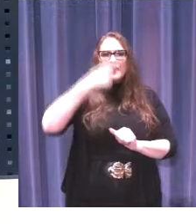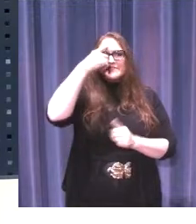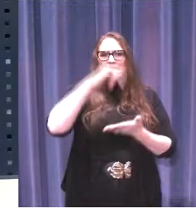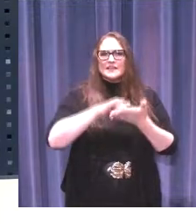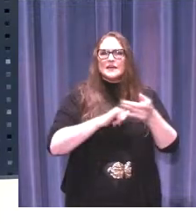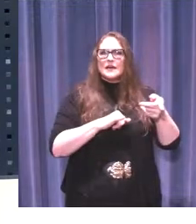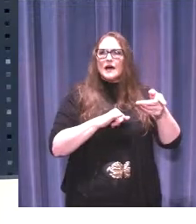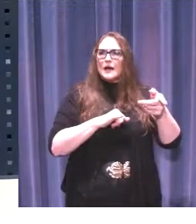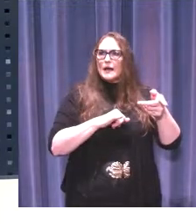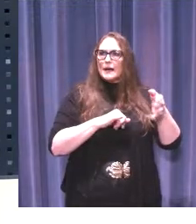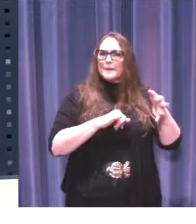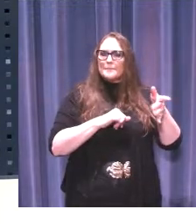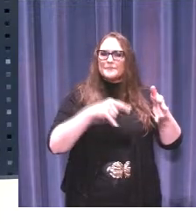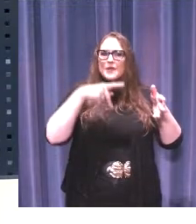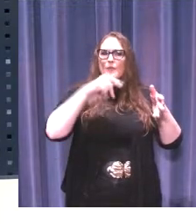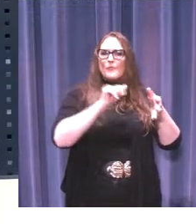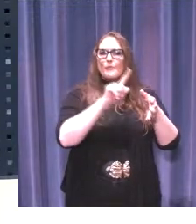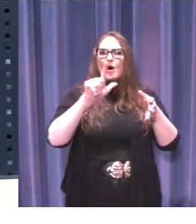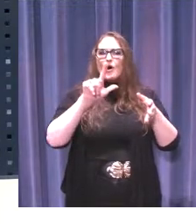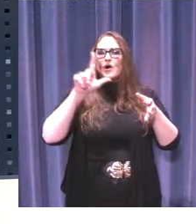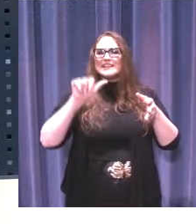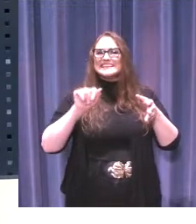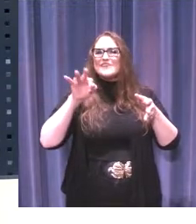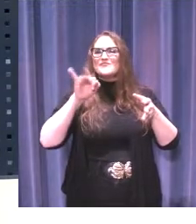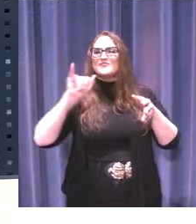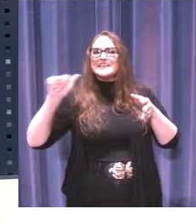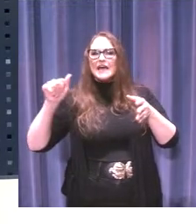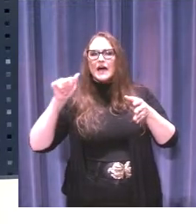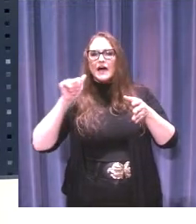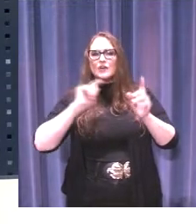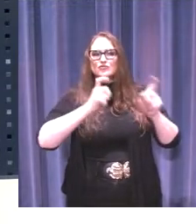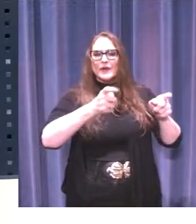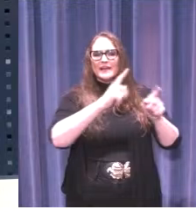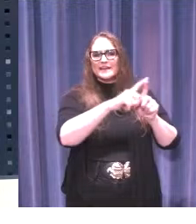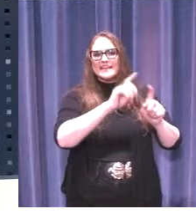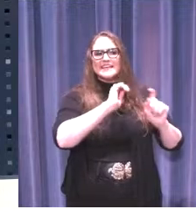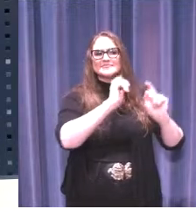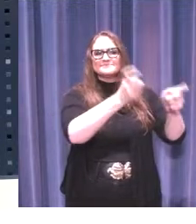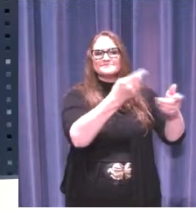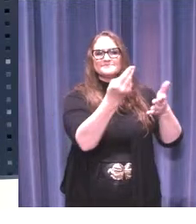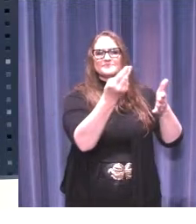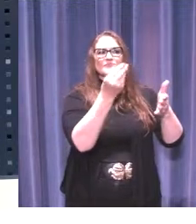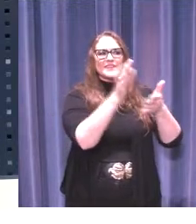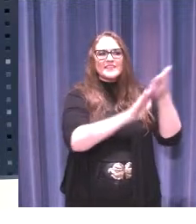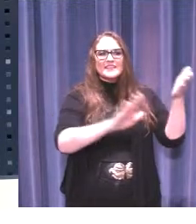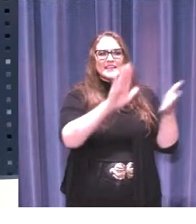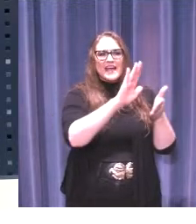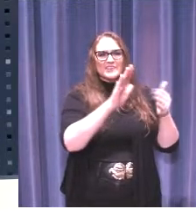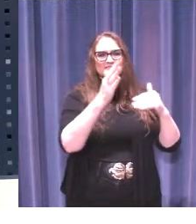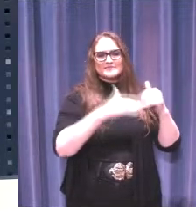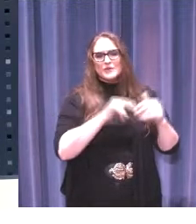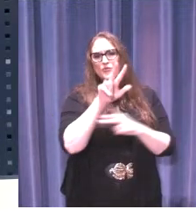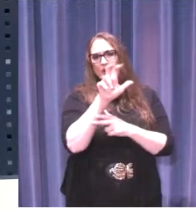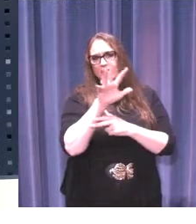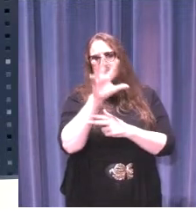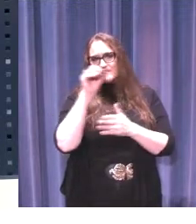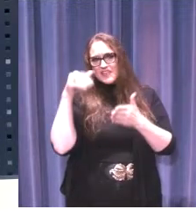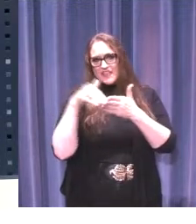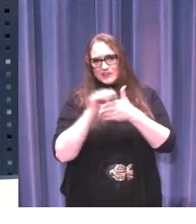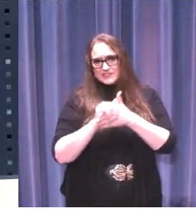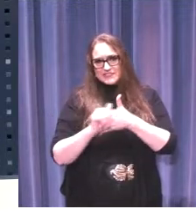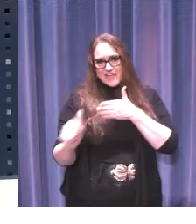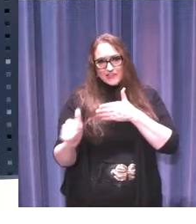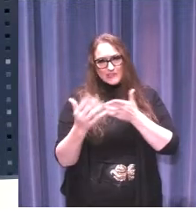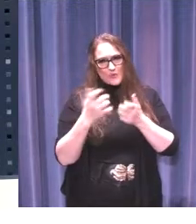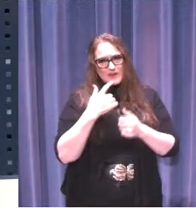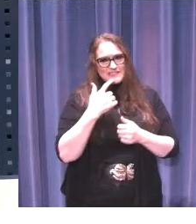the Paul LaFia grant, where he is gifting the college close to $350,000, I